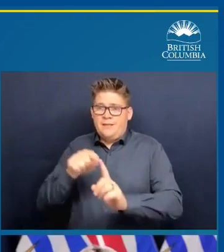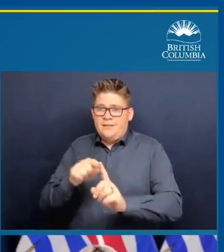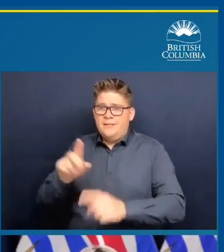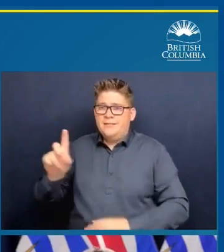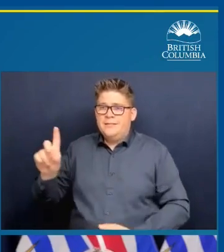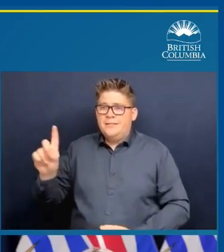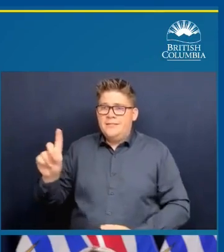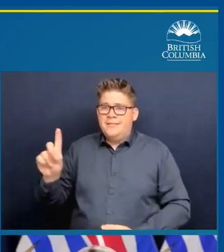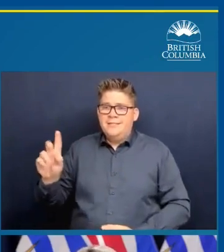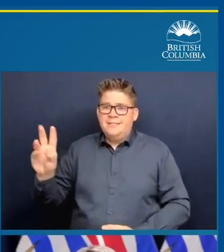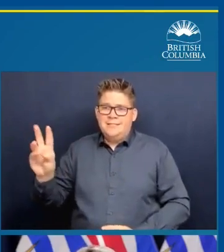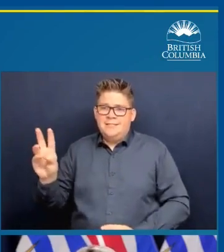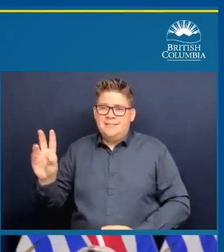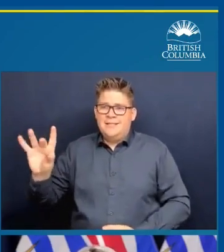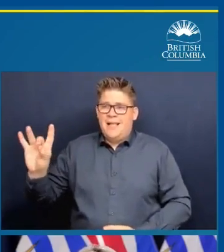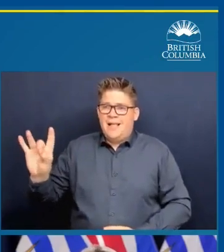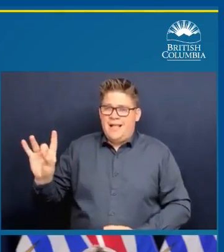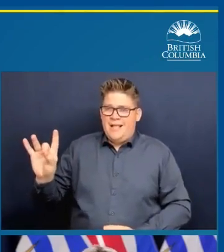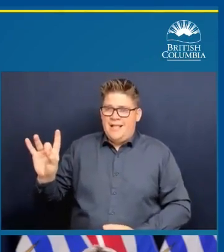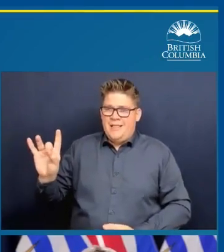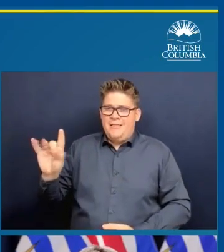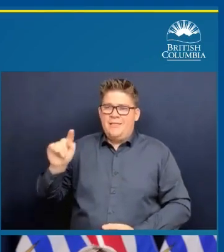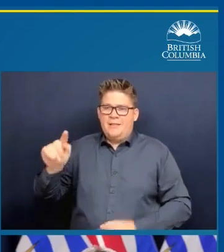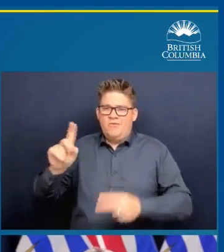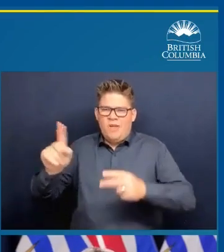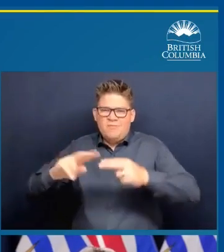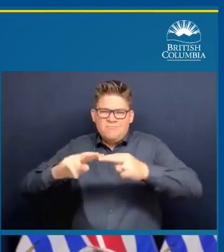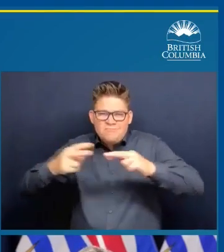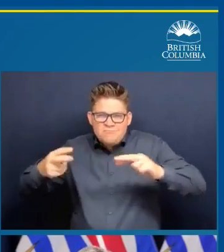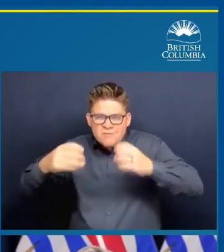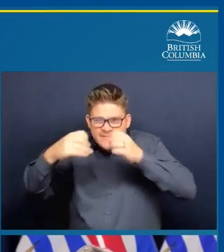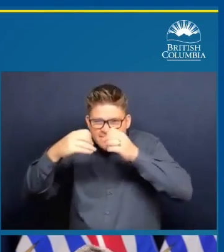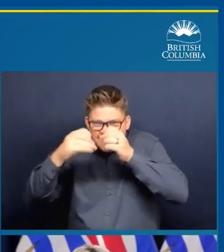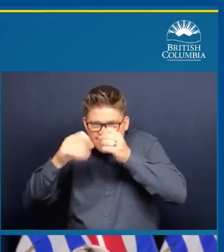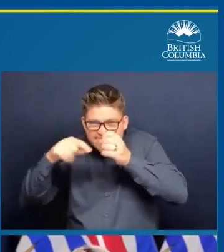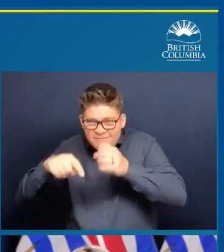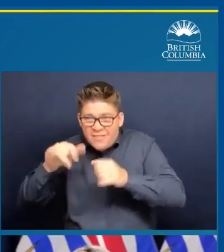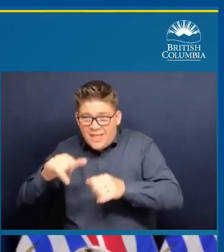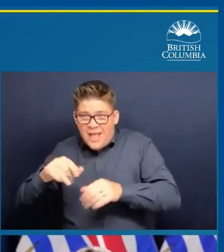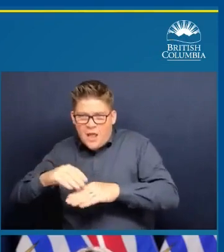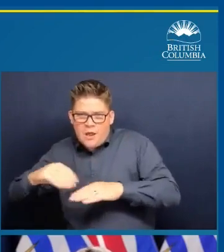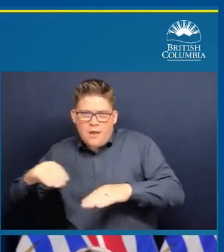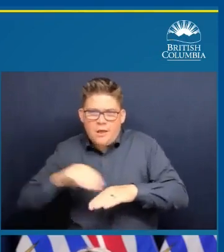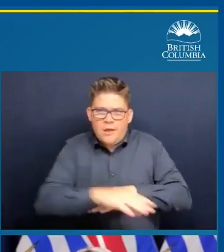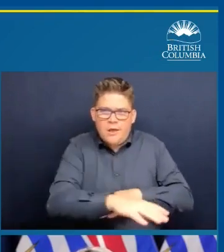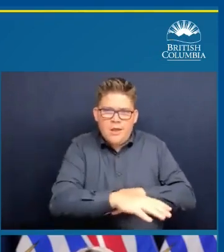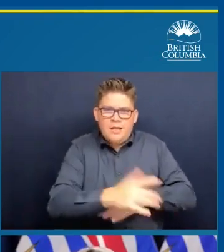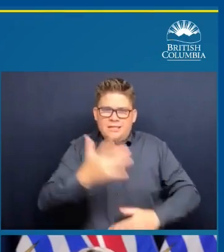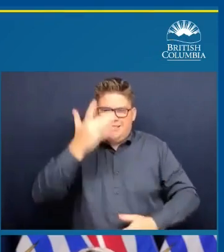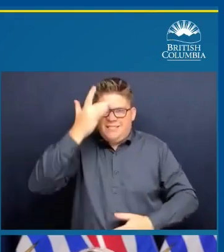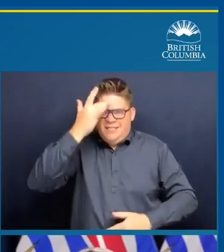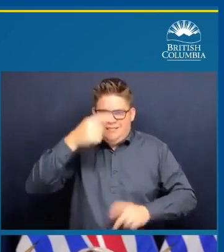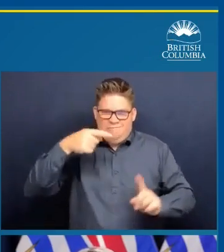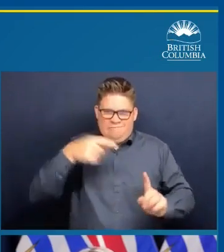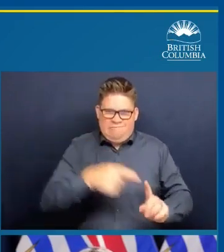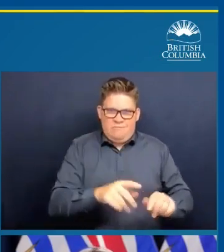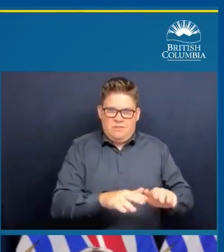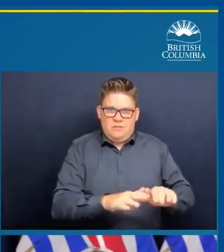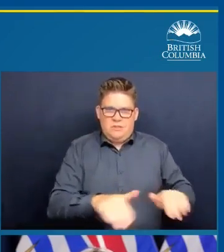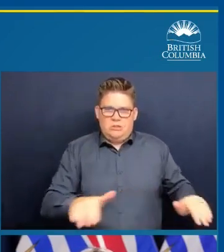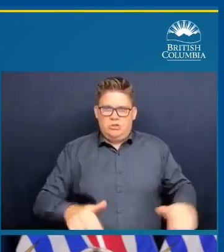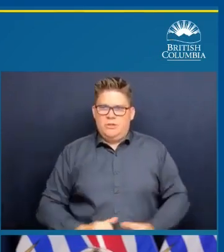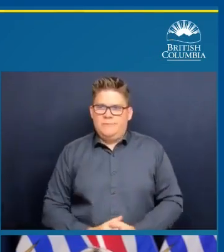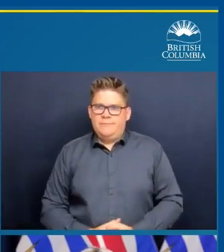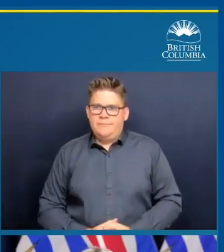of the virus that can cause more severe illness in children. And that has been one of the drivers of children needing hospital care or